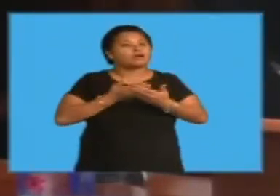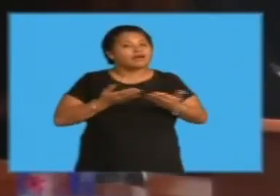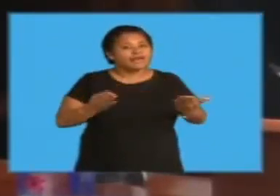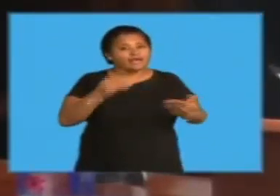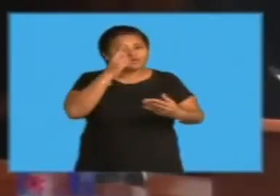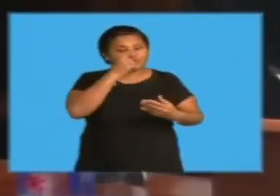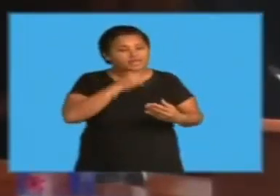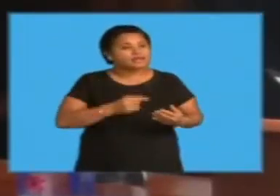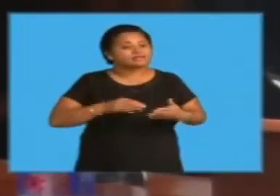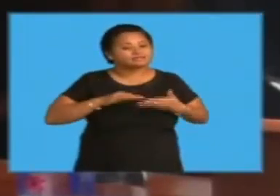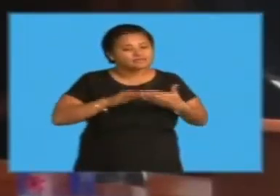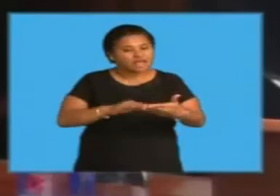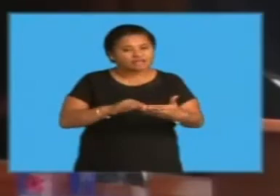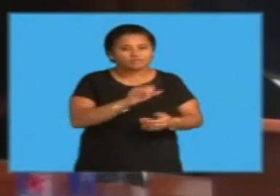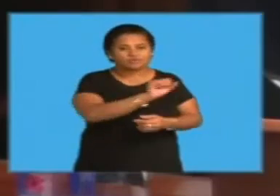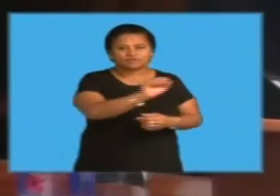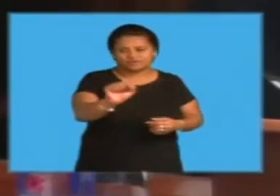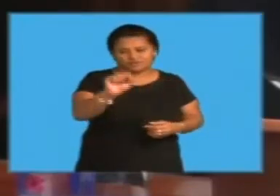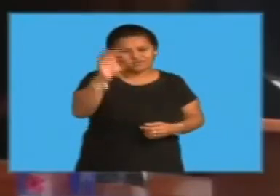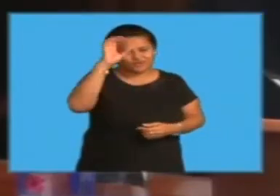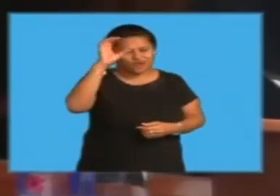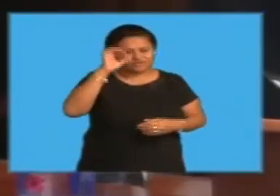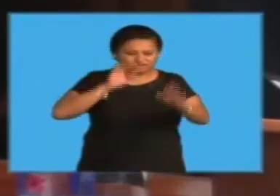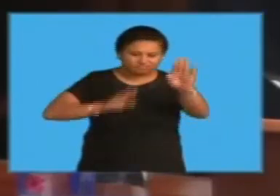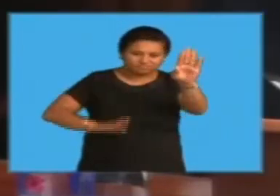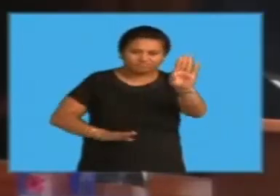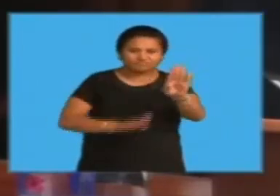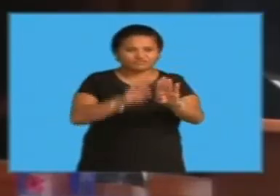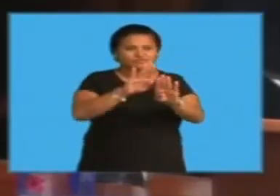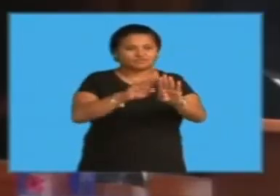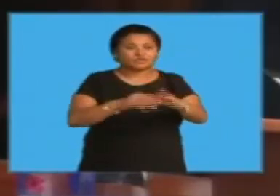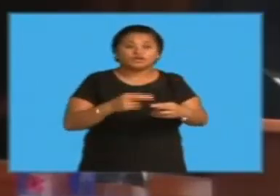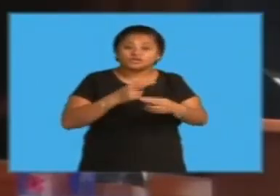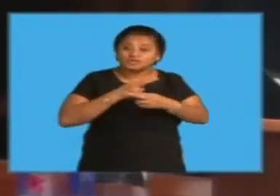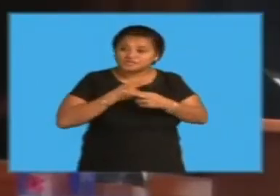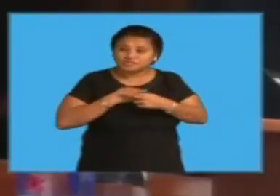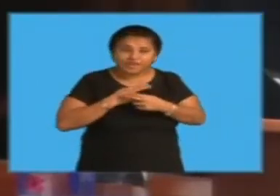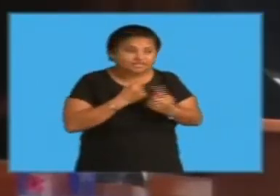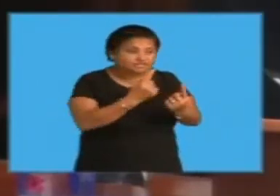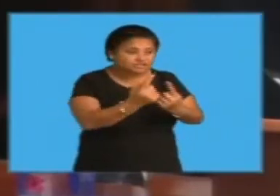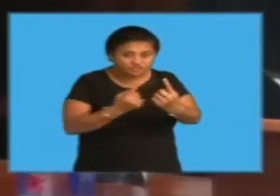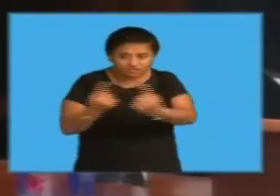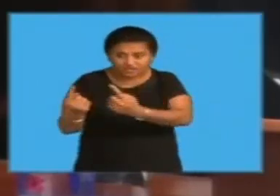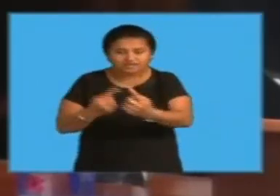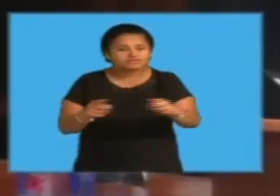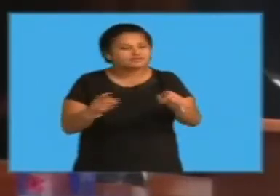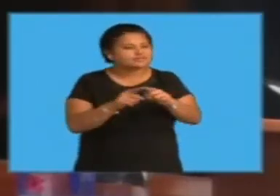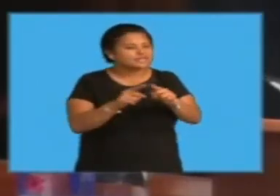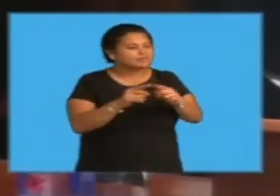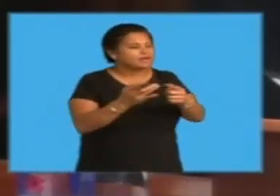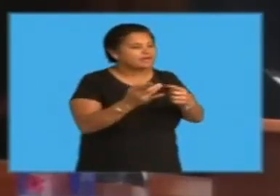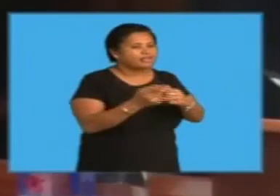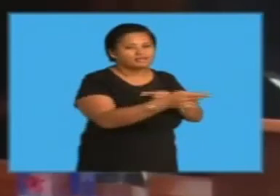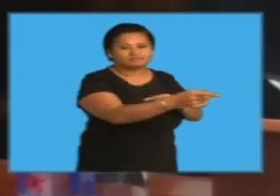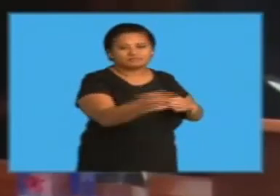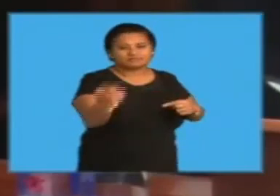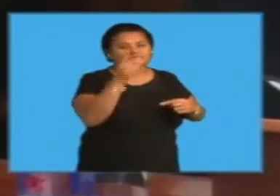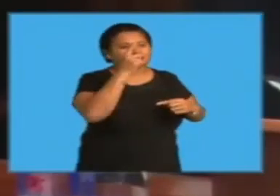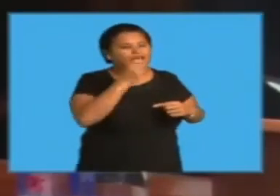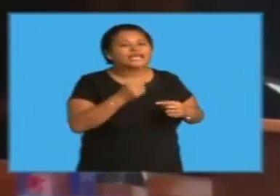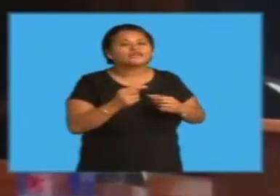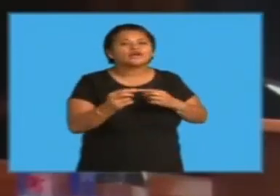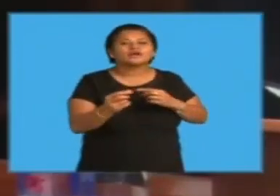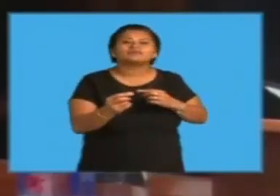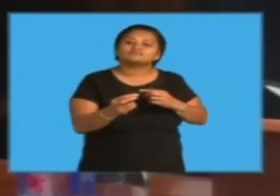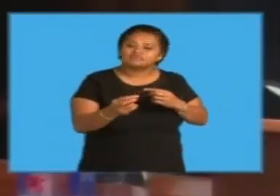If we respect each other, then everyone's interests can be respected. Remember that our Constitution gives us the ability to debate